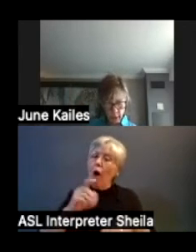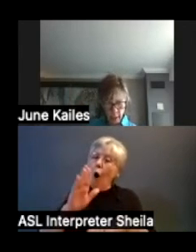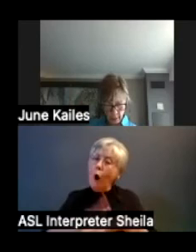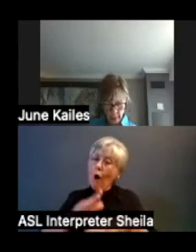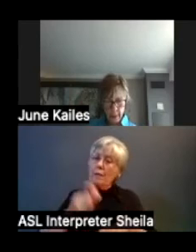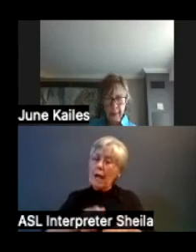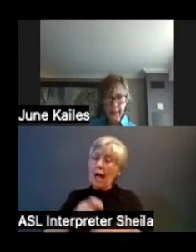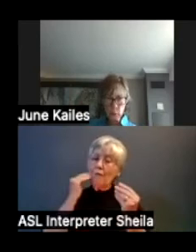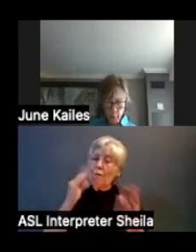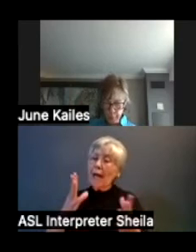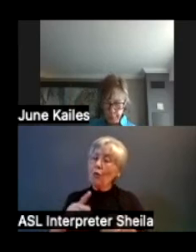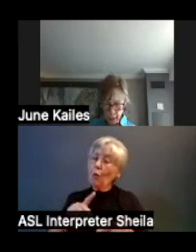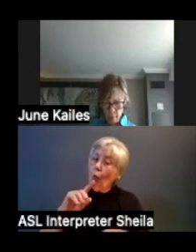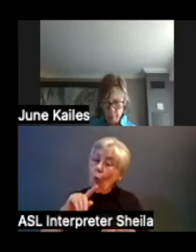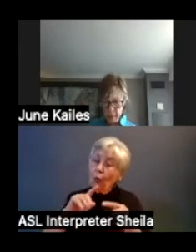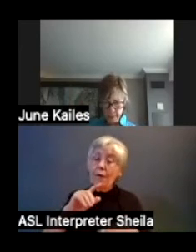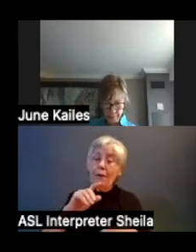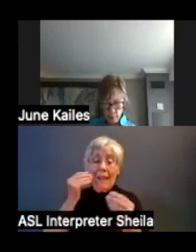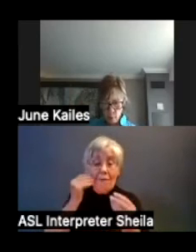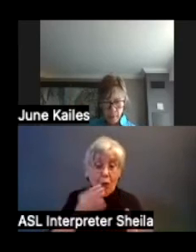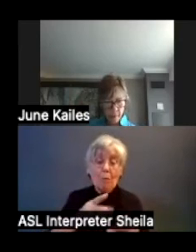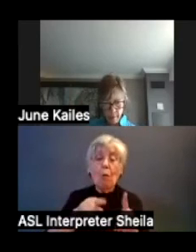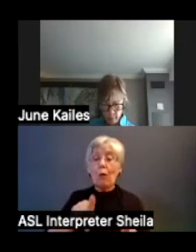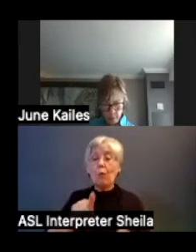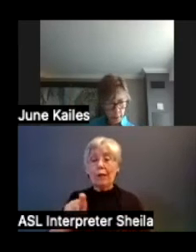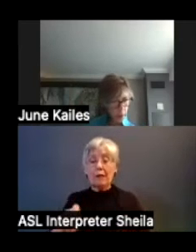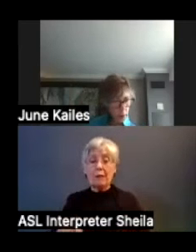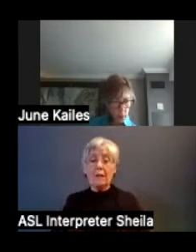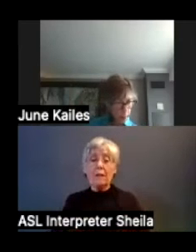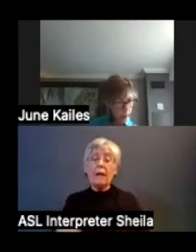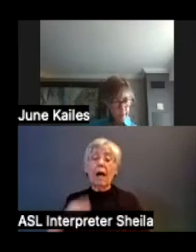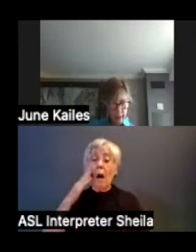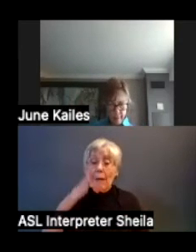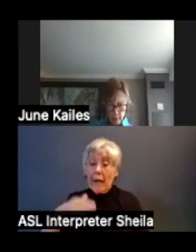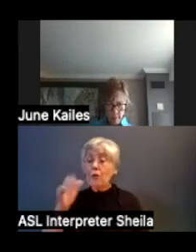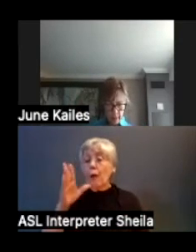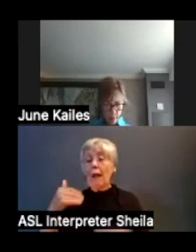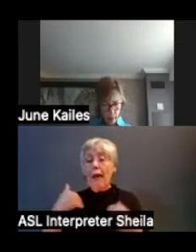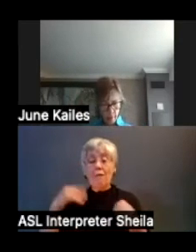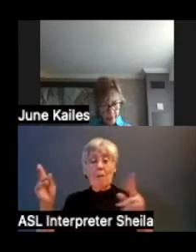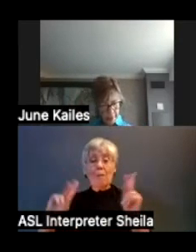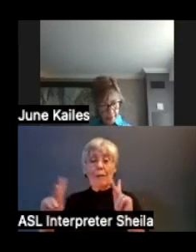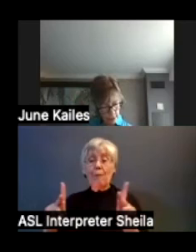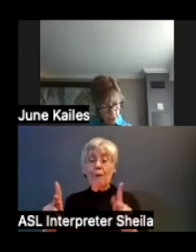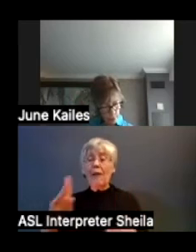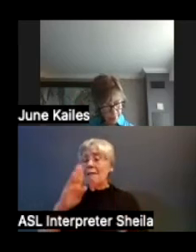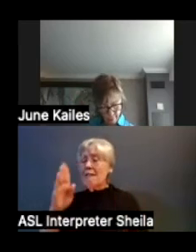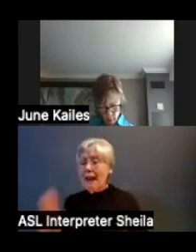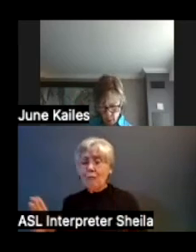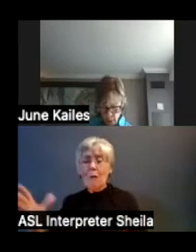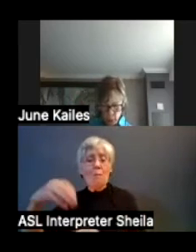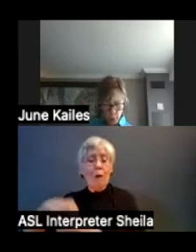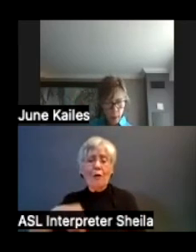good checklist is where it's at, because there will be people who have never been a part of any of this